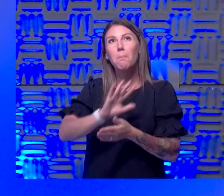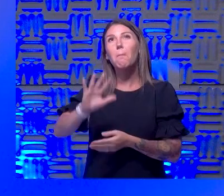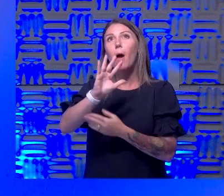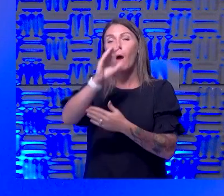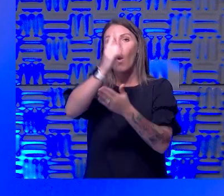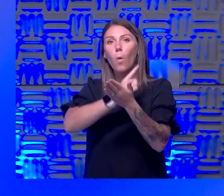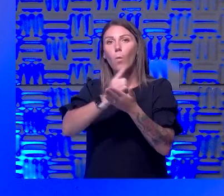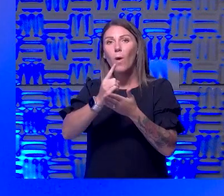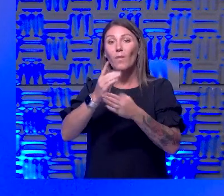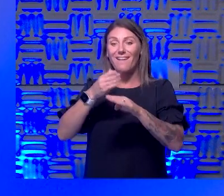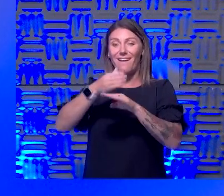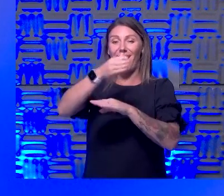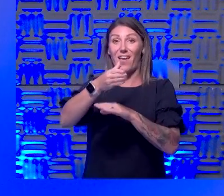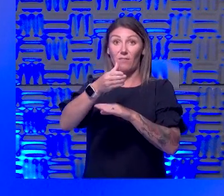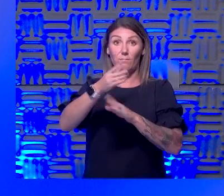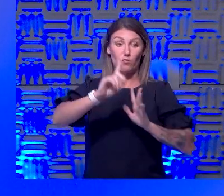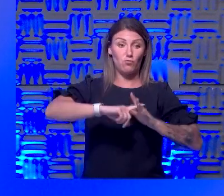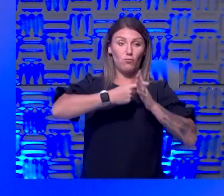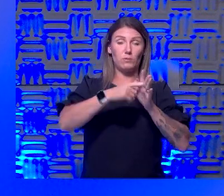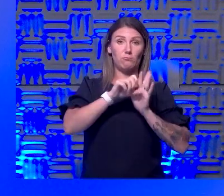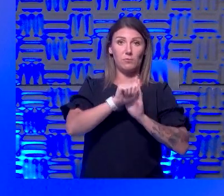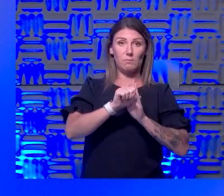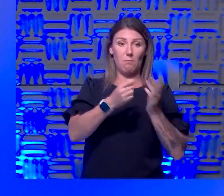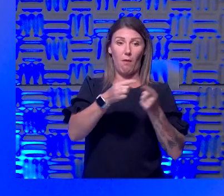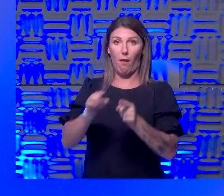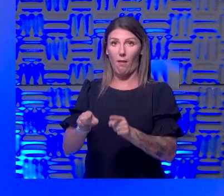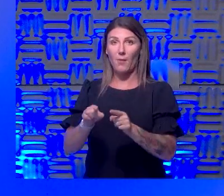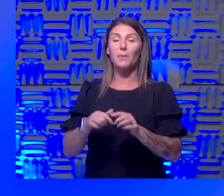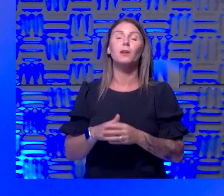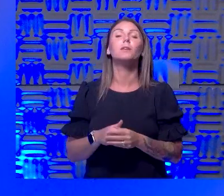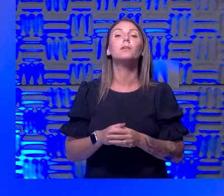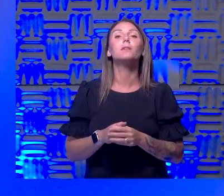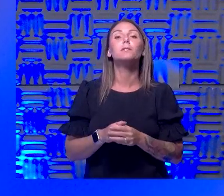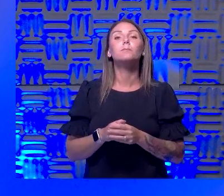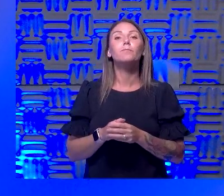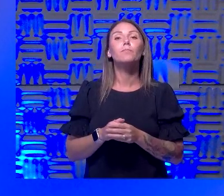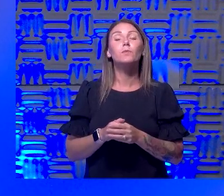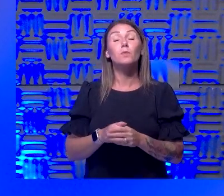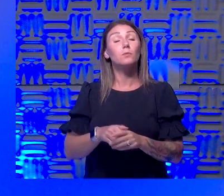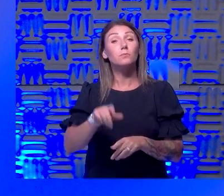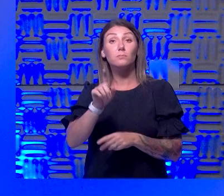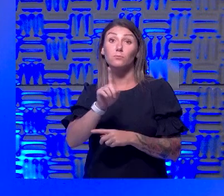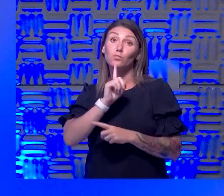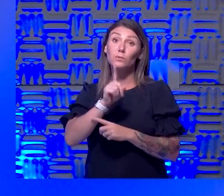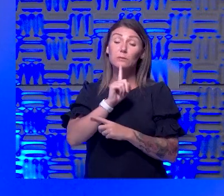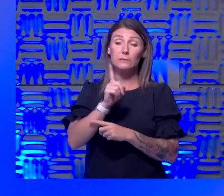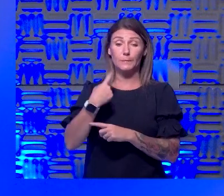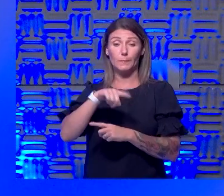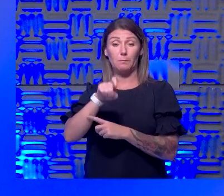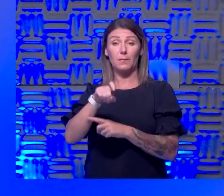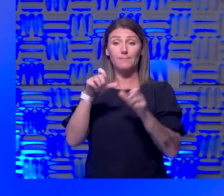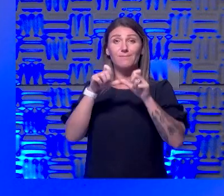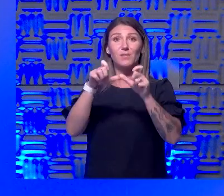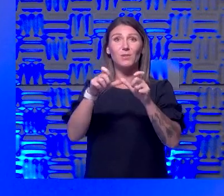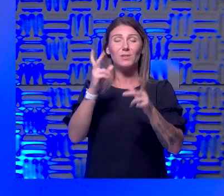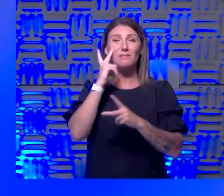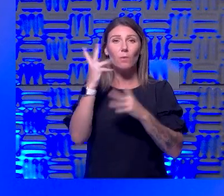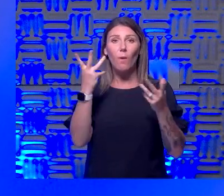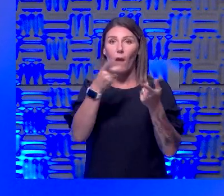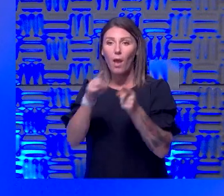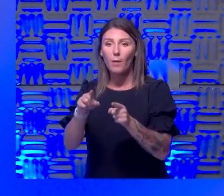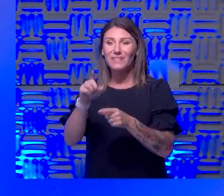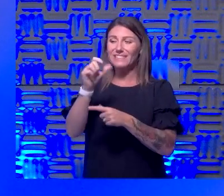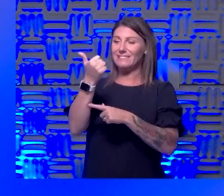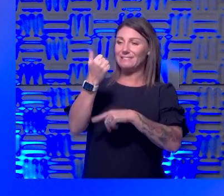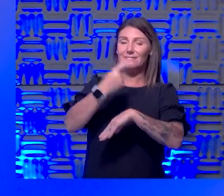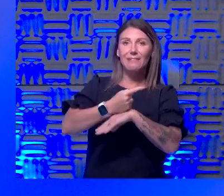10 days after the original symptoms occur. We know that too. So I think we just kind of have to continue to say, let's see what happens in 10 days. Let's see what